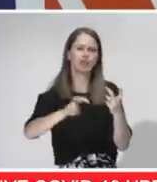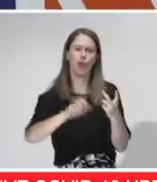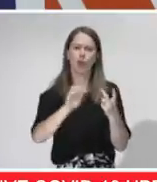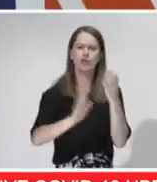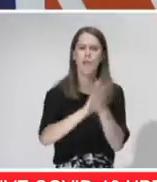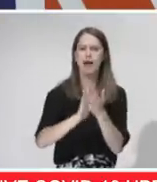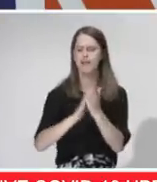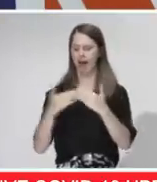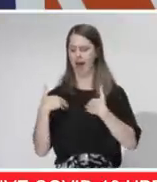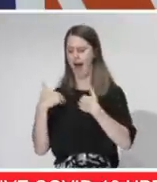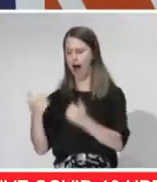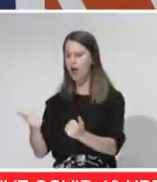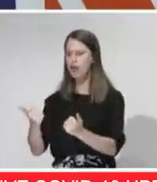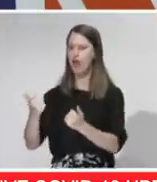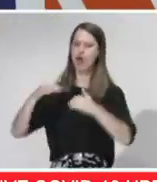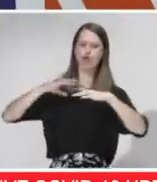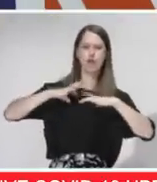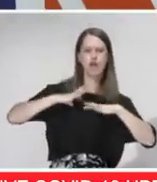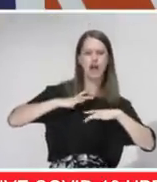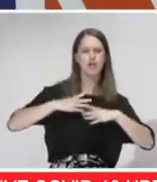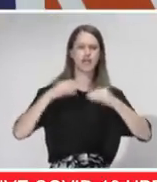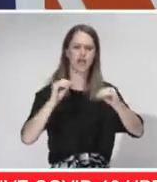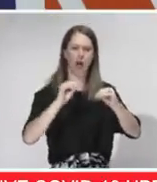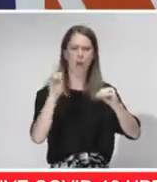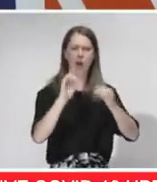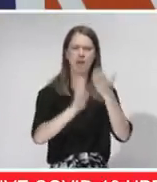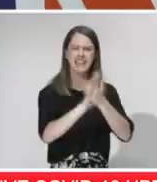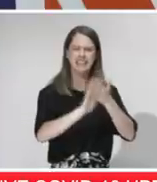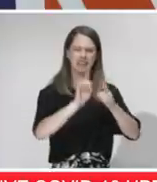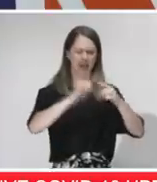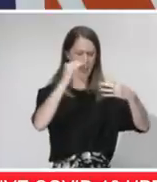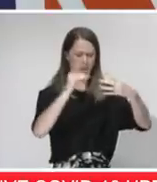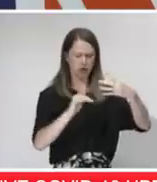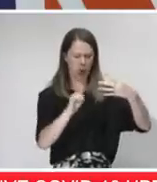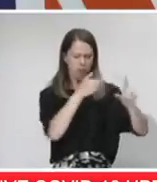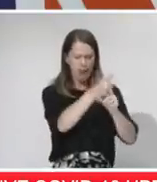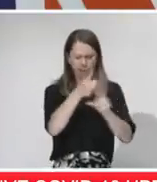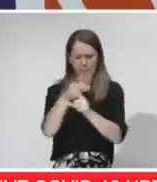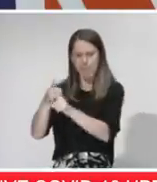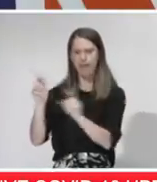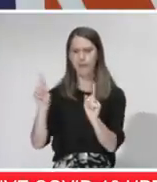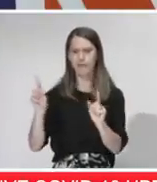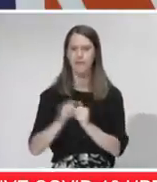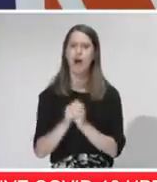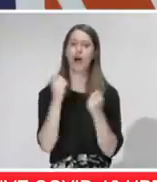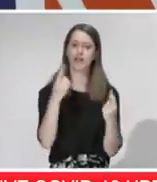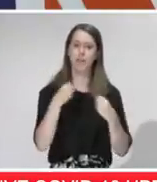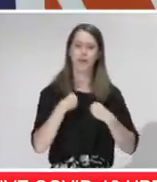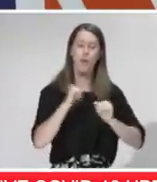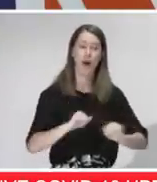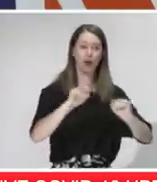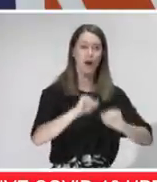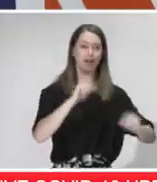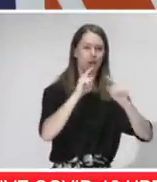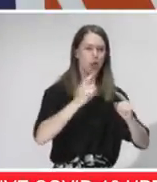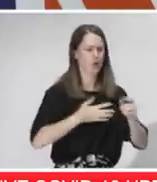transport, for health, for recreation, for education. I understand the importance of this information for businesses and